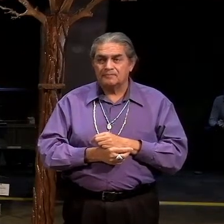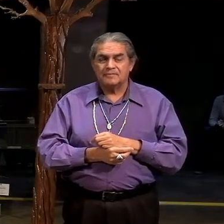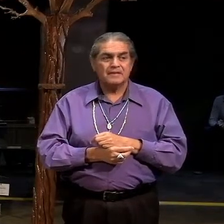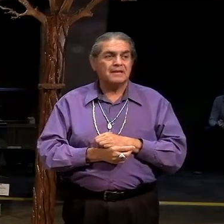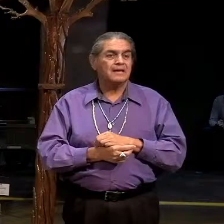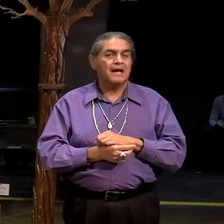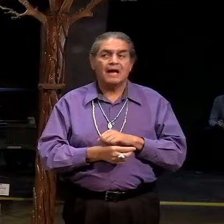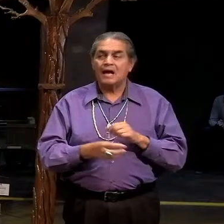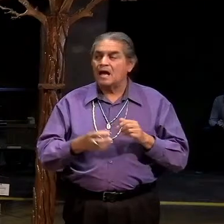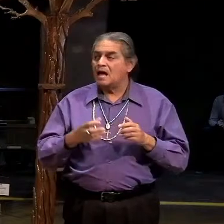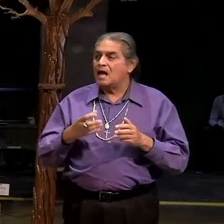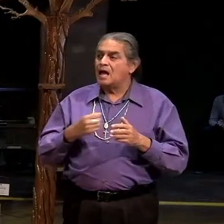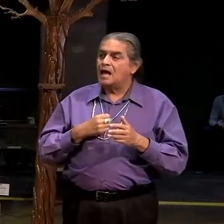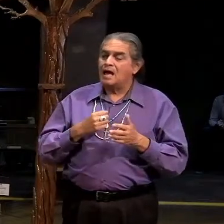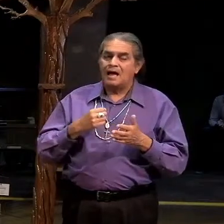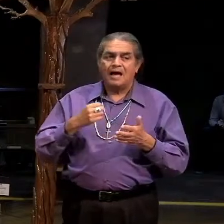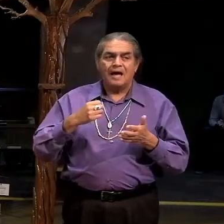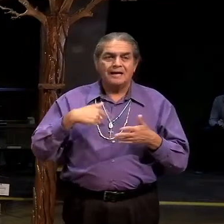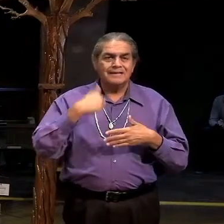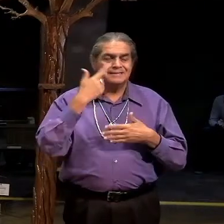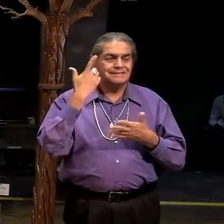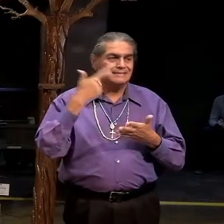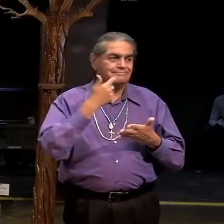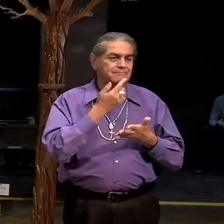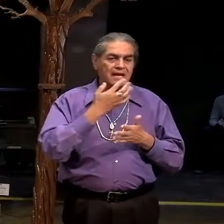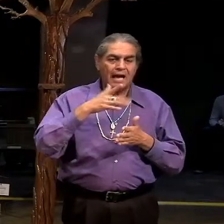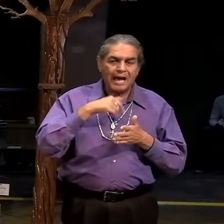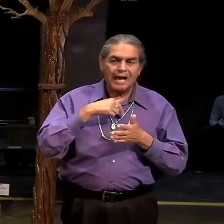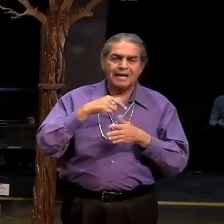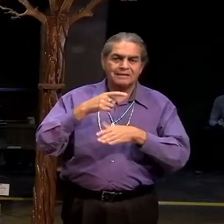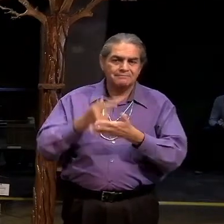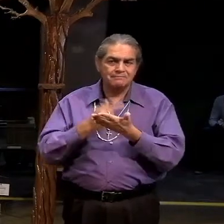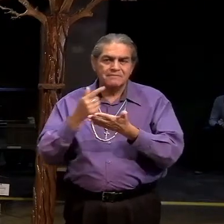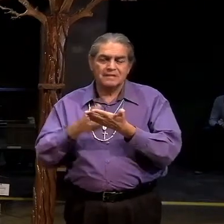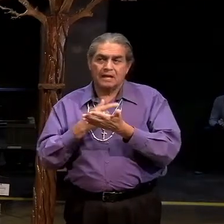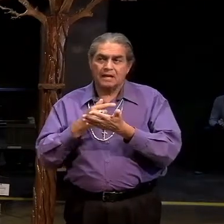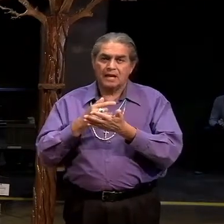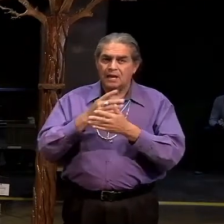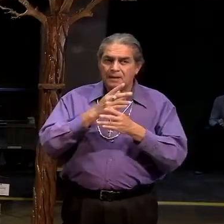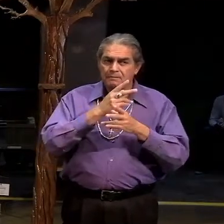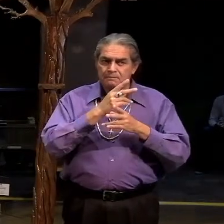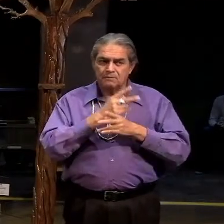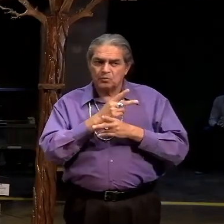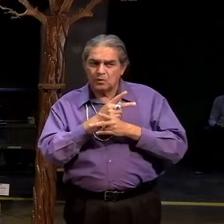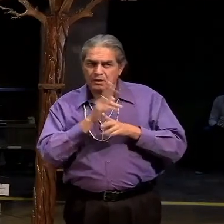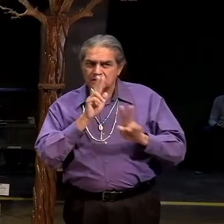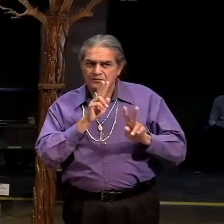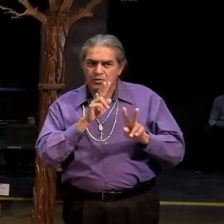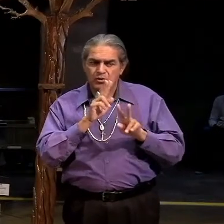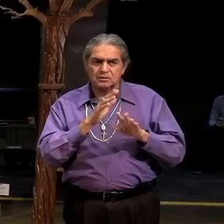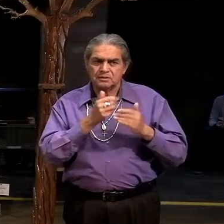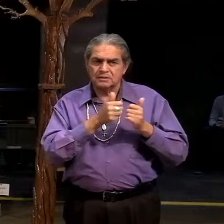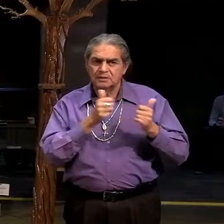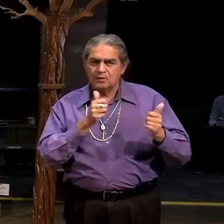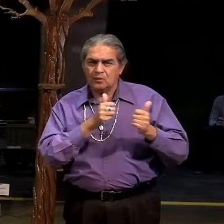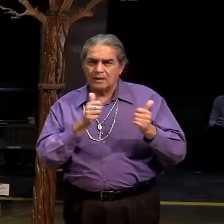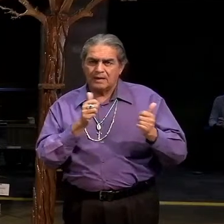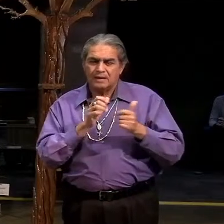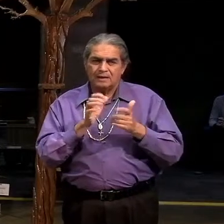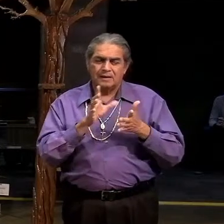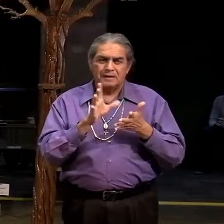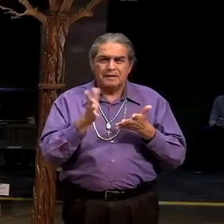Advent is that time to be watchful, to stay awake, to be alert.